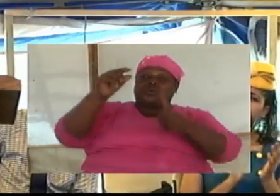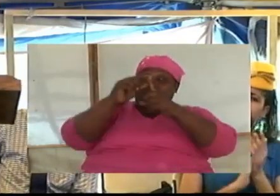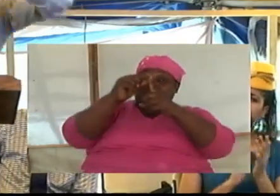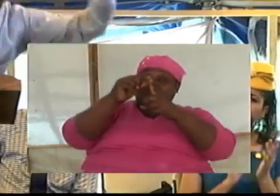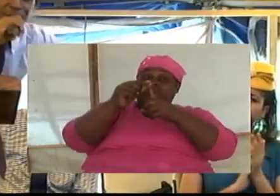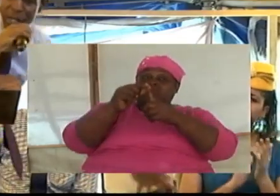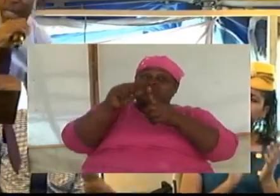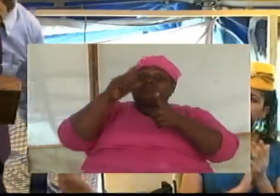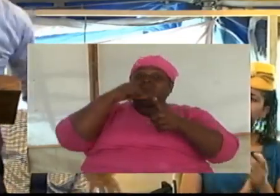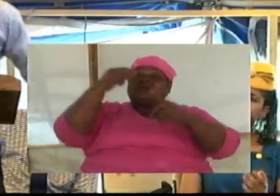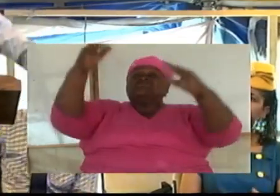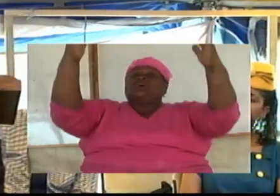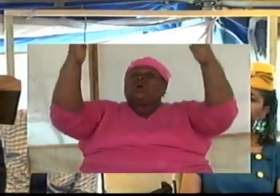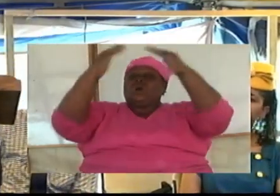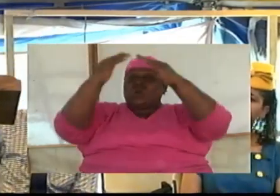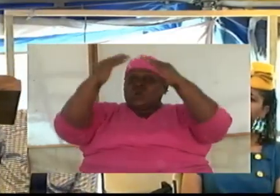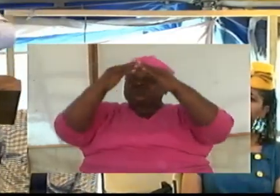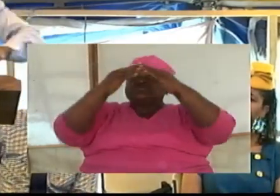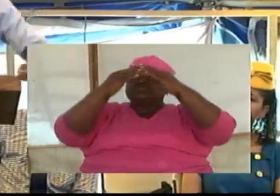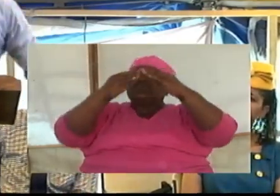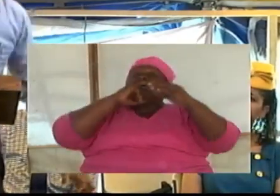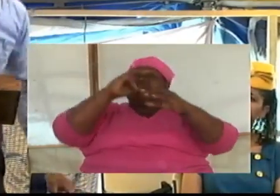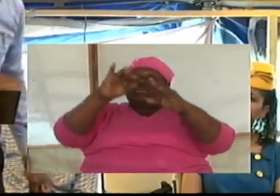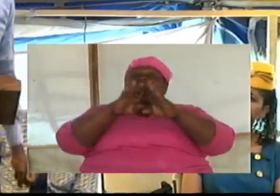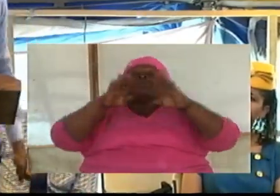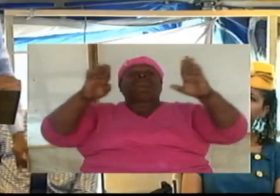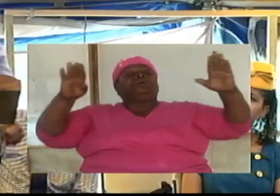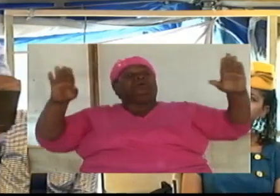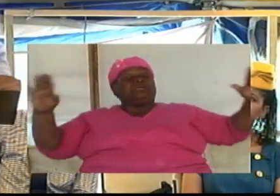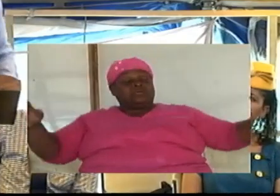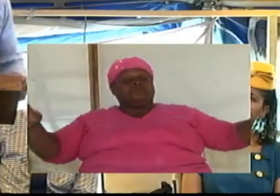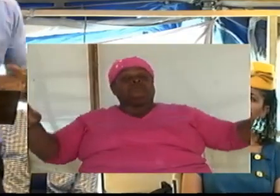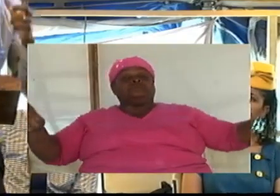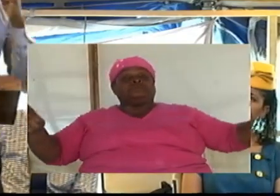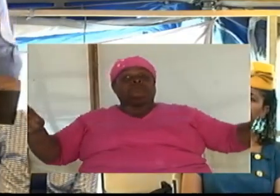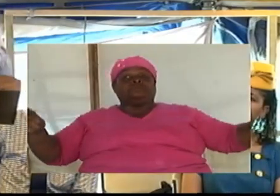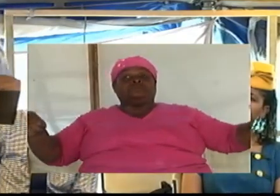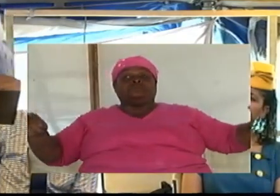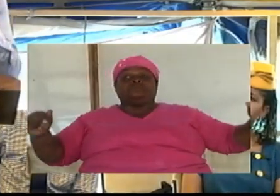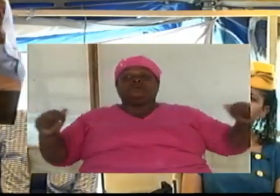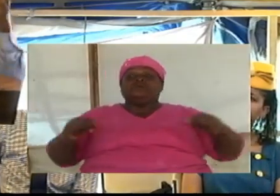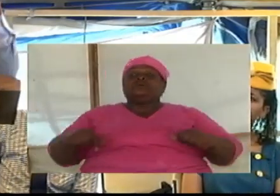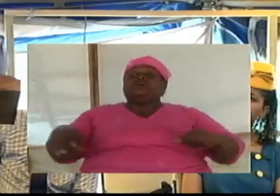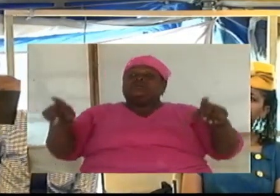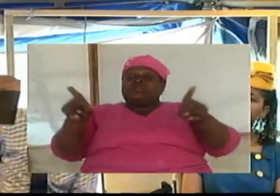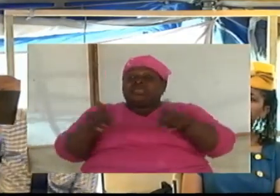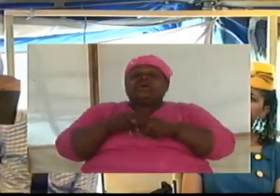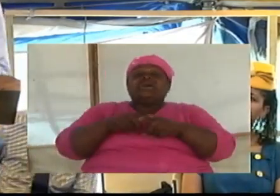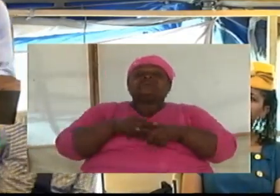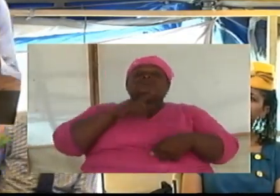because the host is available. Praise the Lord Jesus. And I like the fact that she